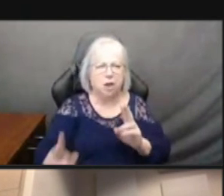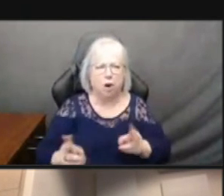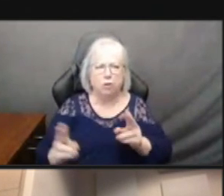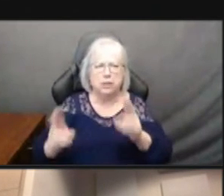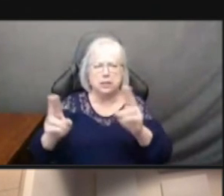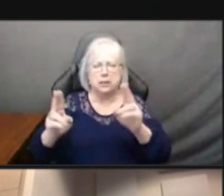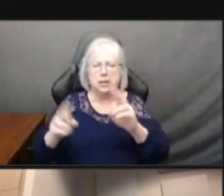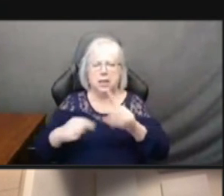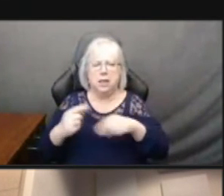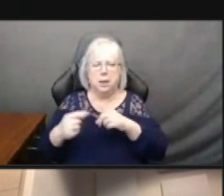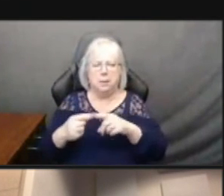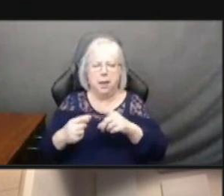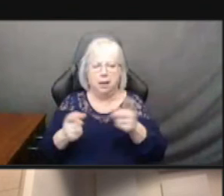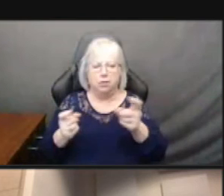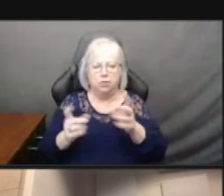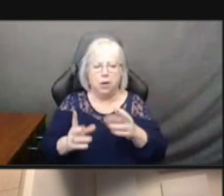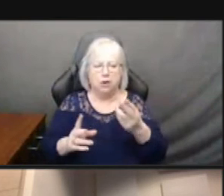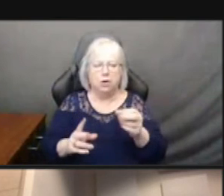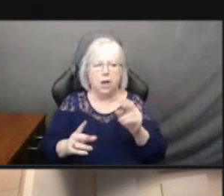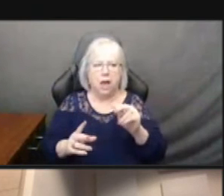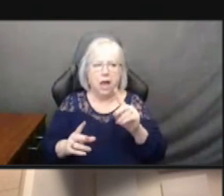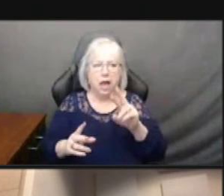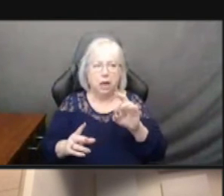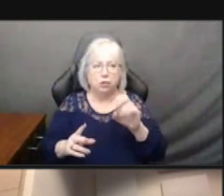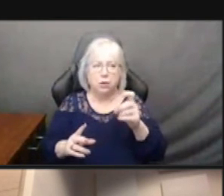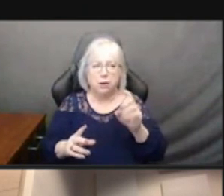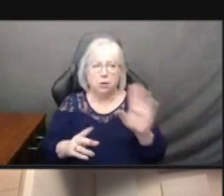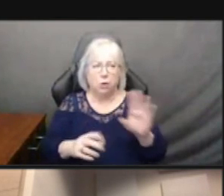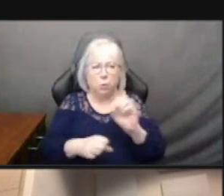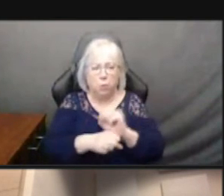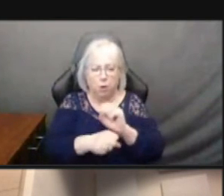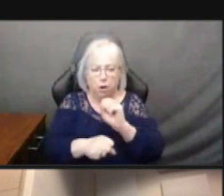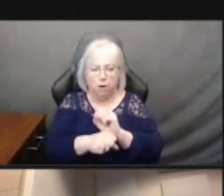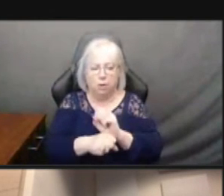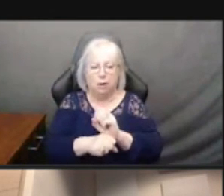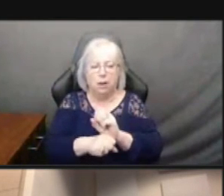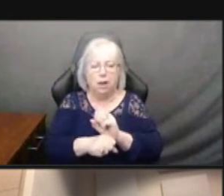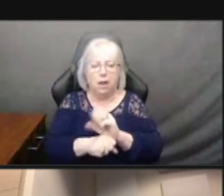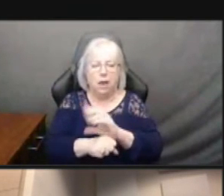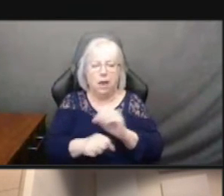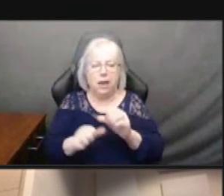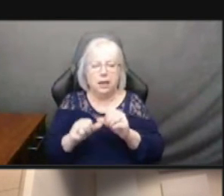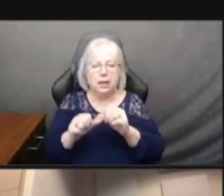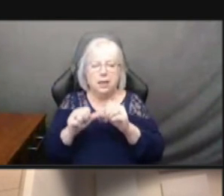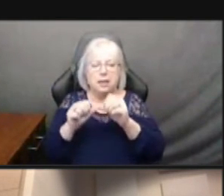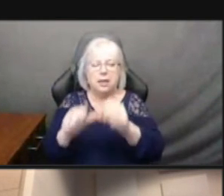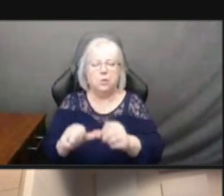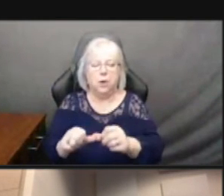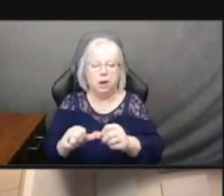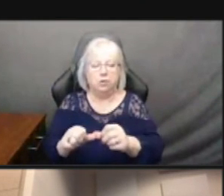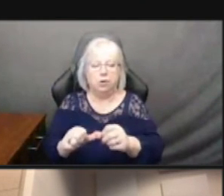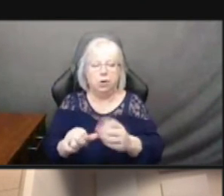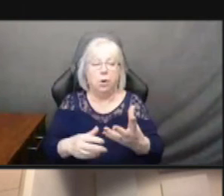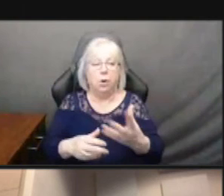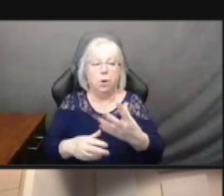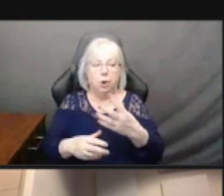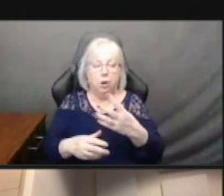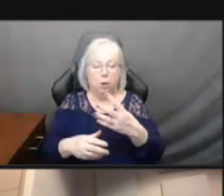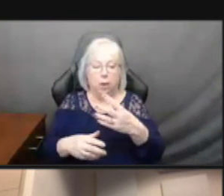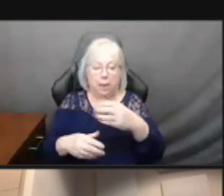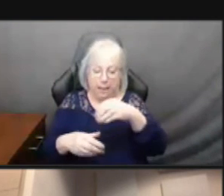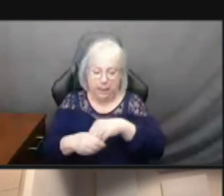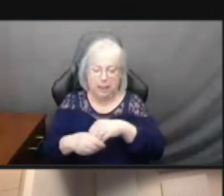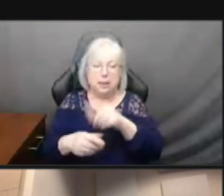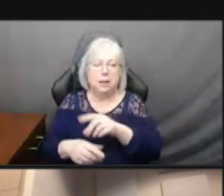about Director Hendricks's work and continuation within the City of